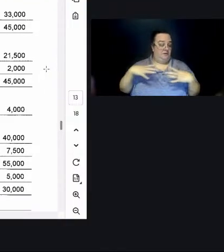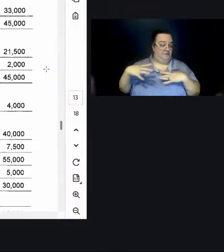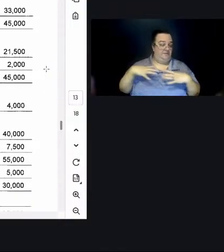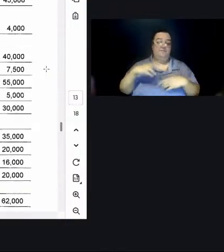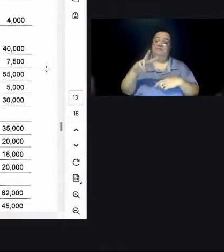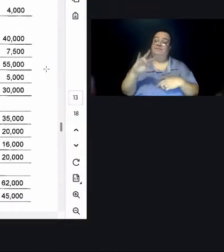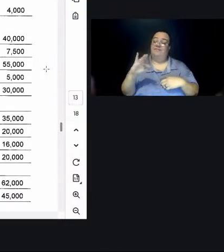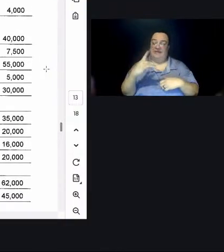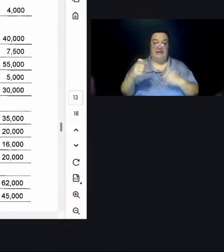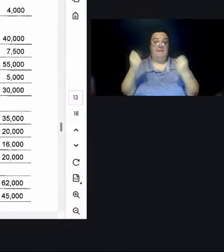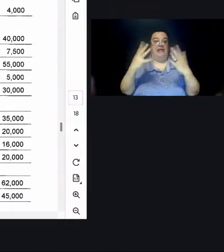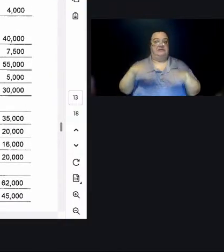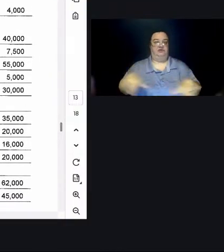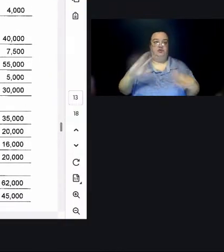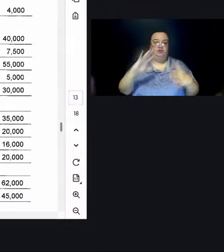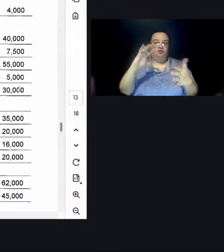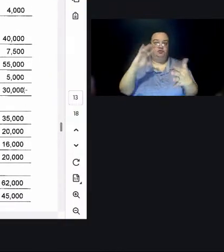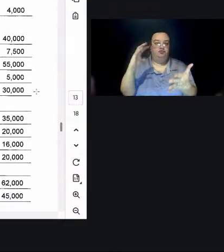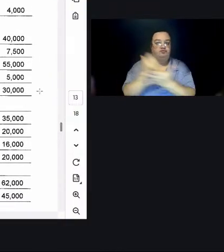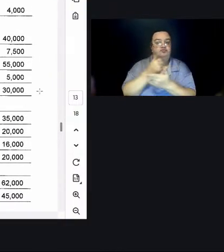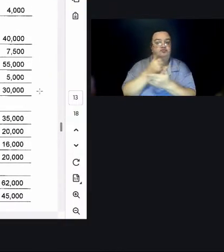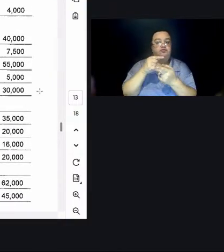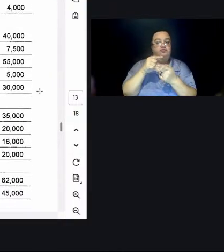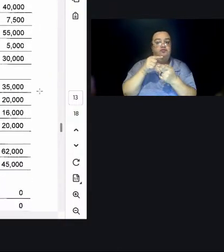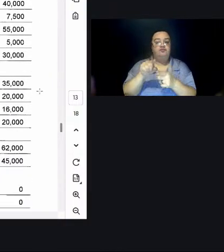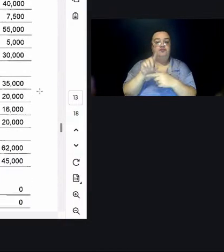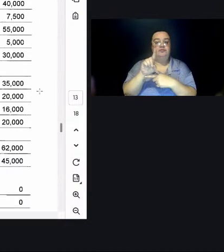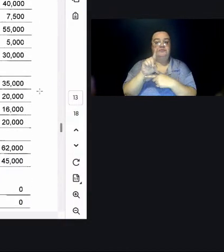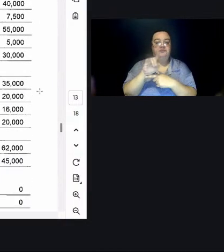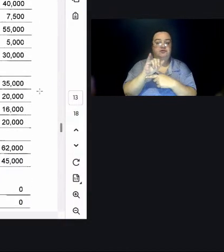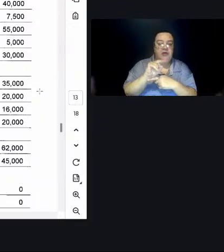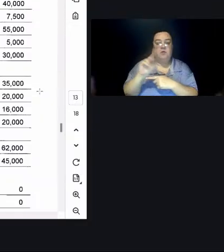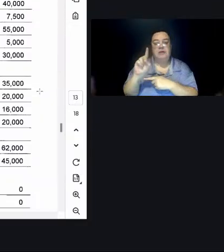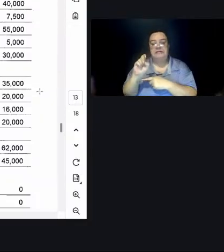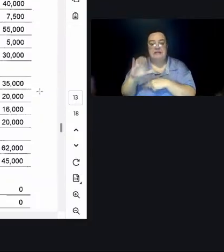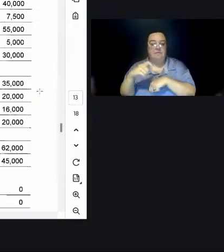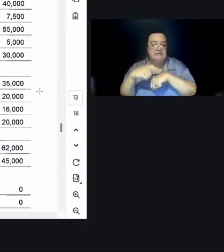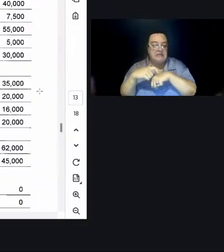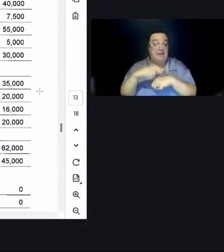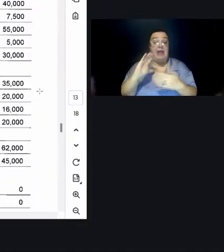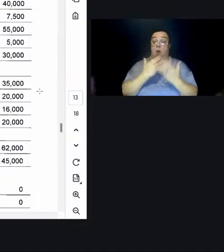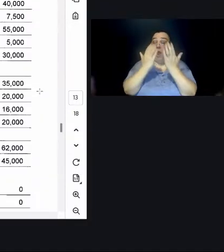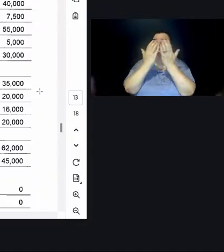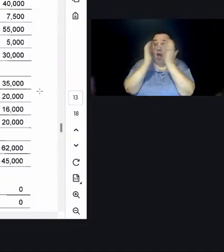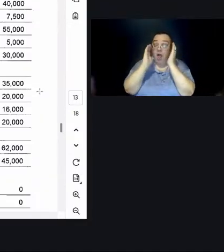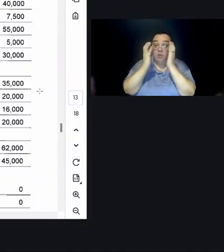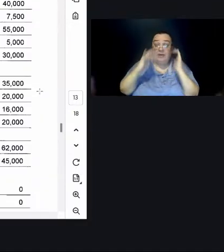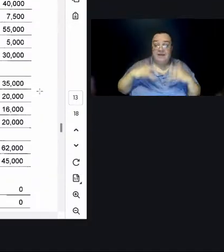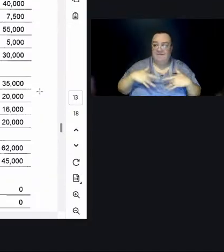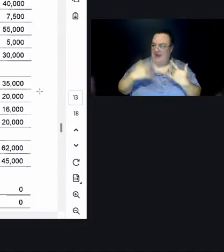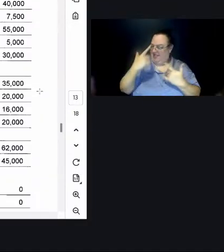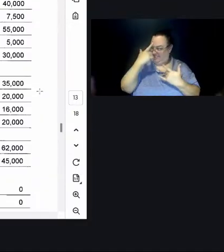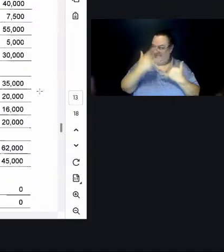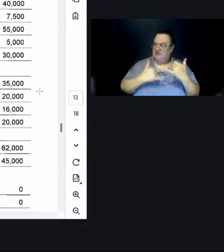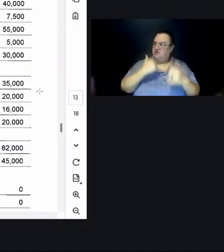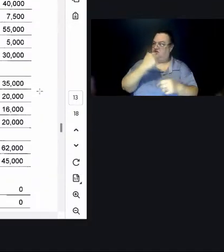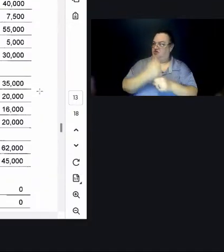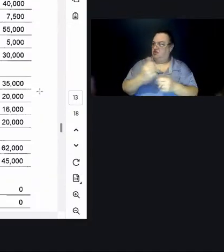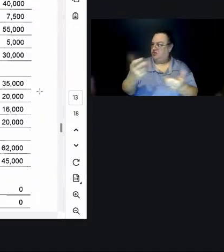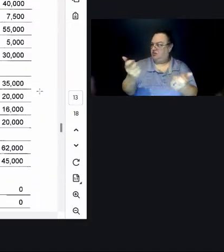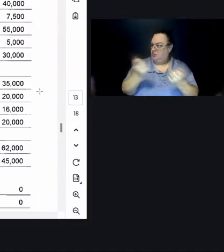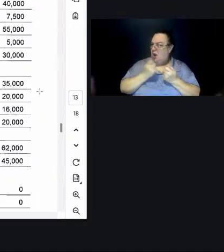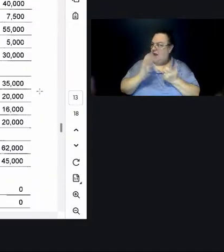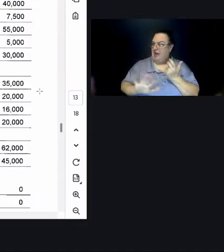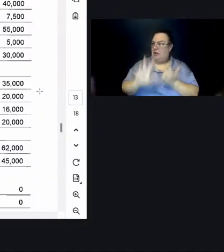advantage of during the December and January timeframe. Our Halloween event, which this year I think attracted probably close to